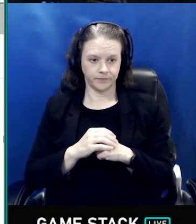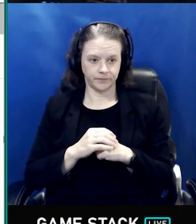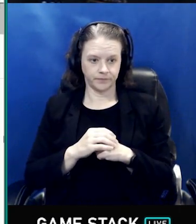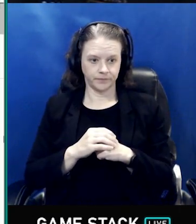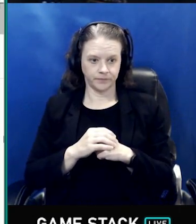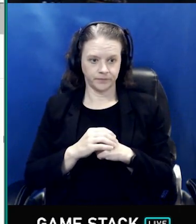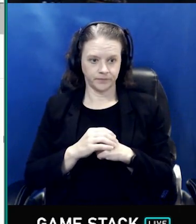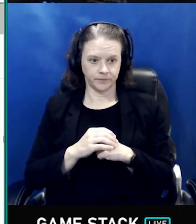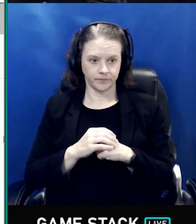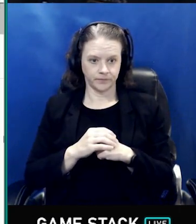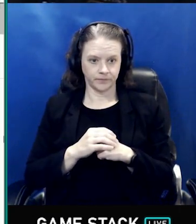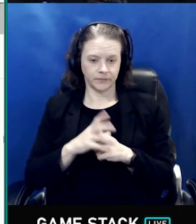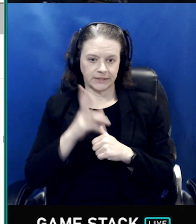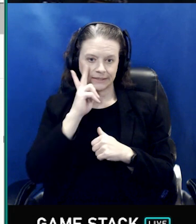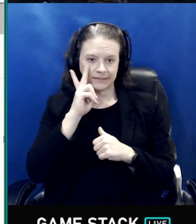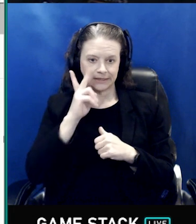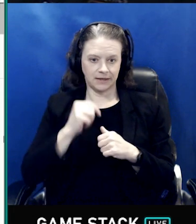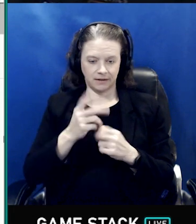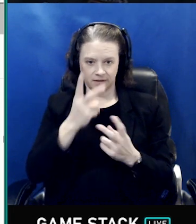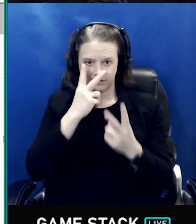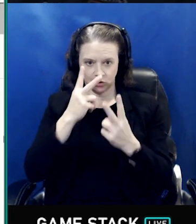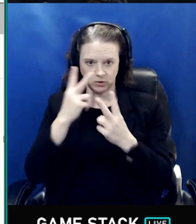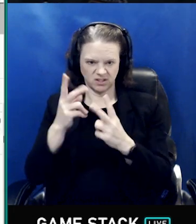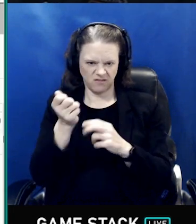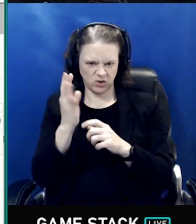Let's see the result in a few seconds.